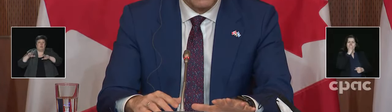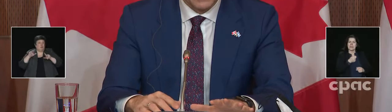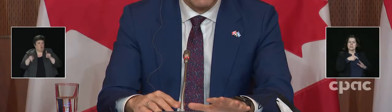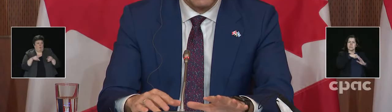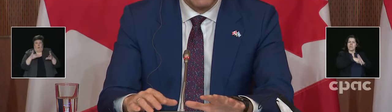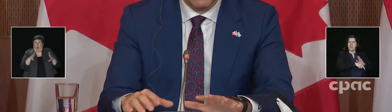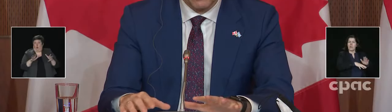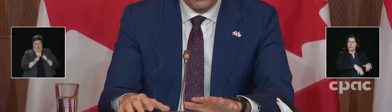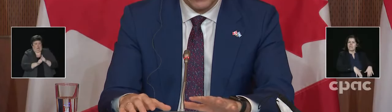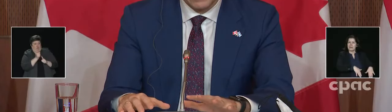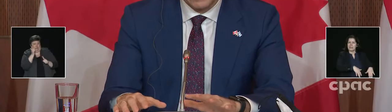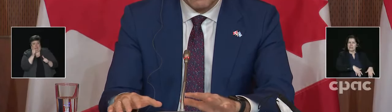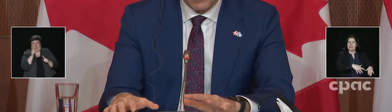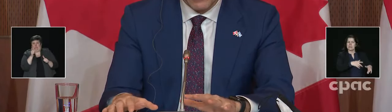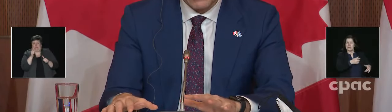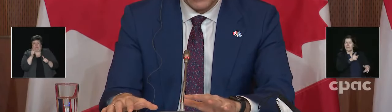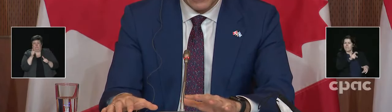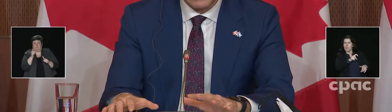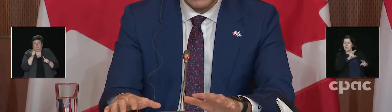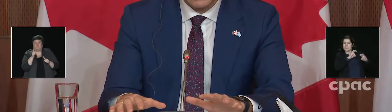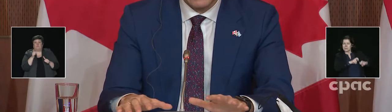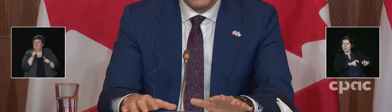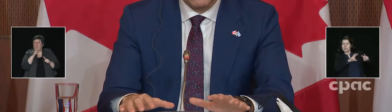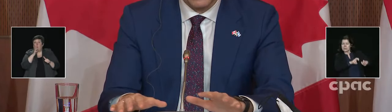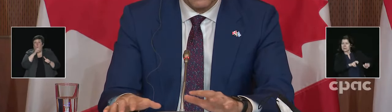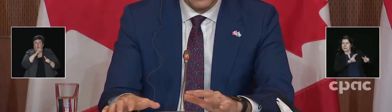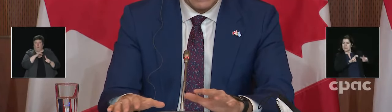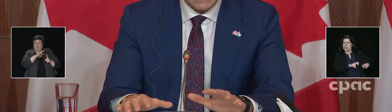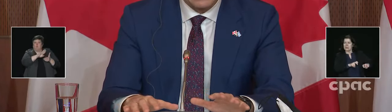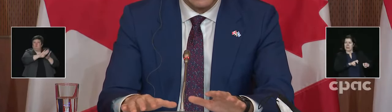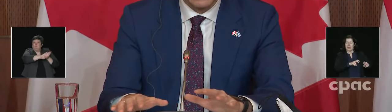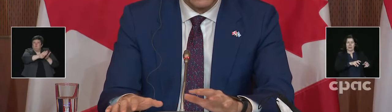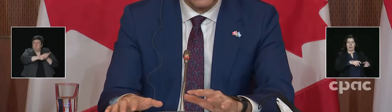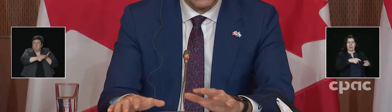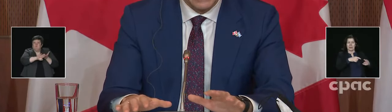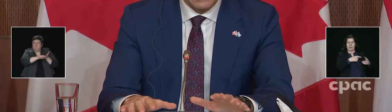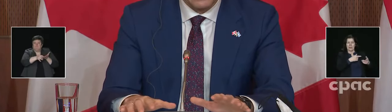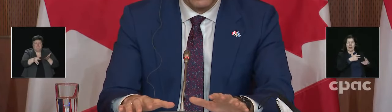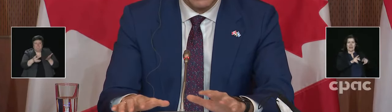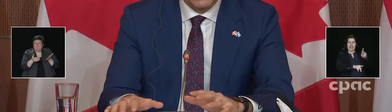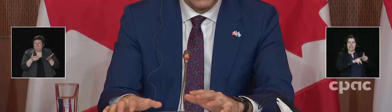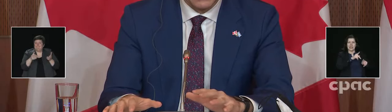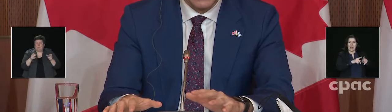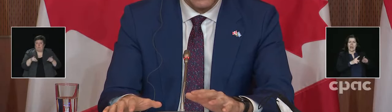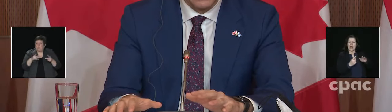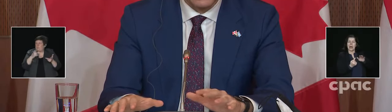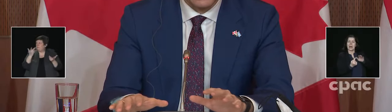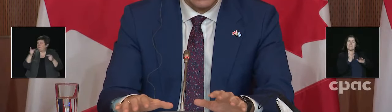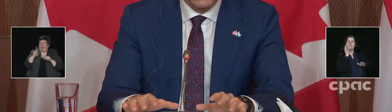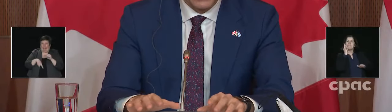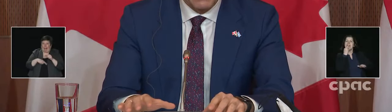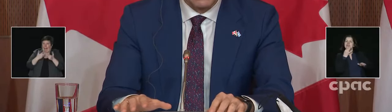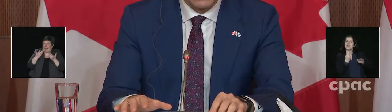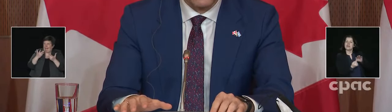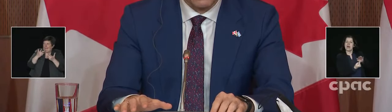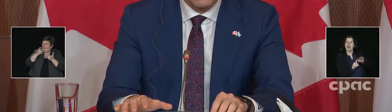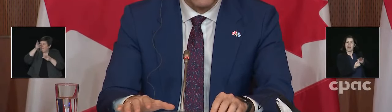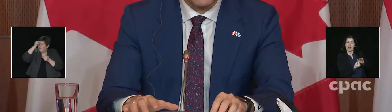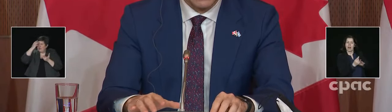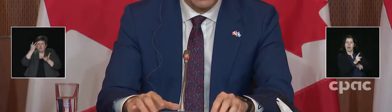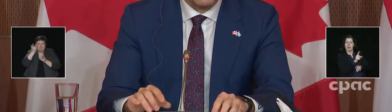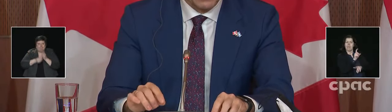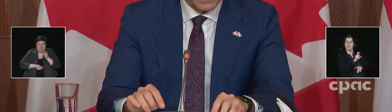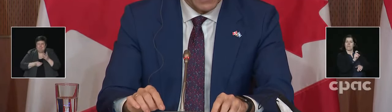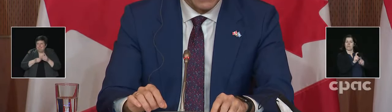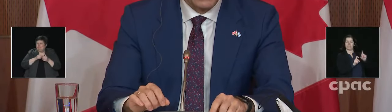and sometimes more marginalized in terms of access to health information and healthcare. So sharing that